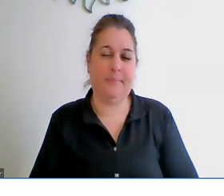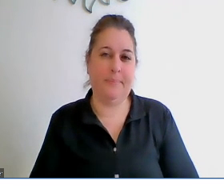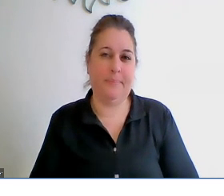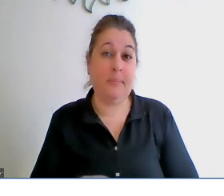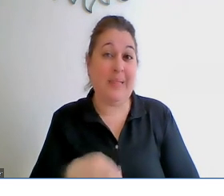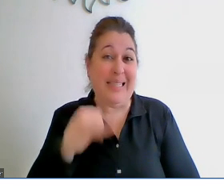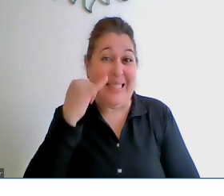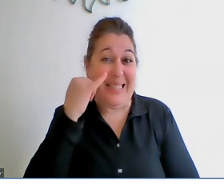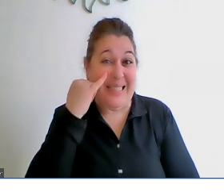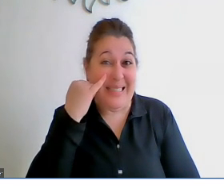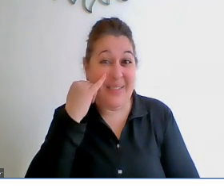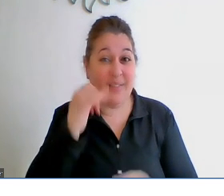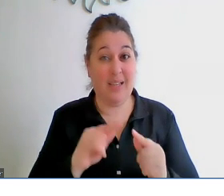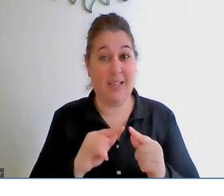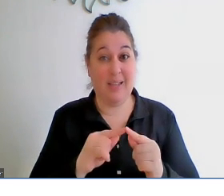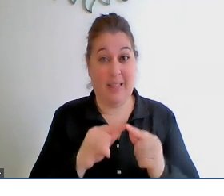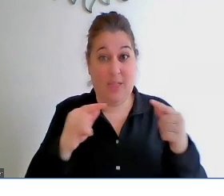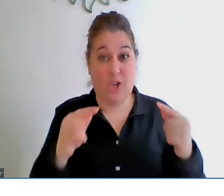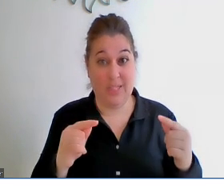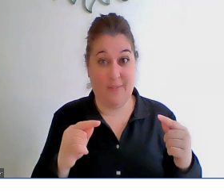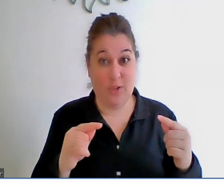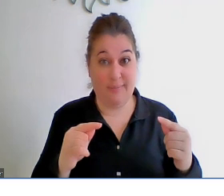into a positive.